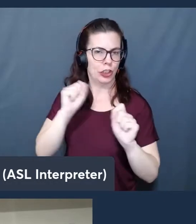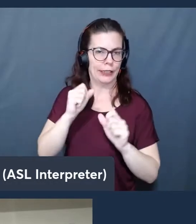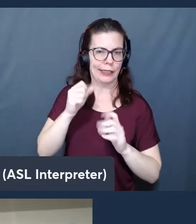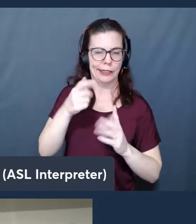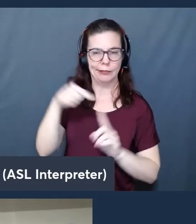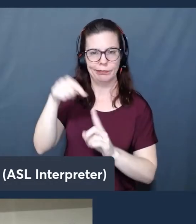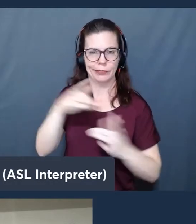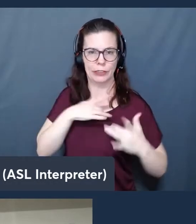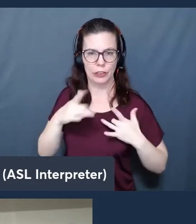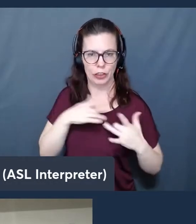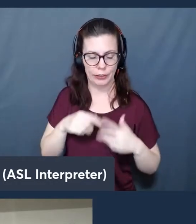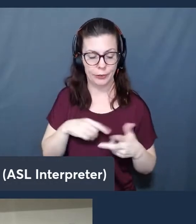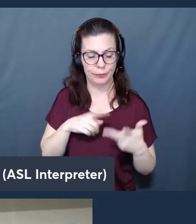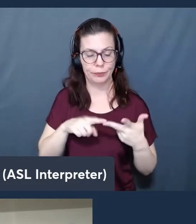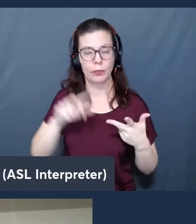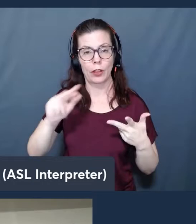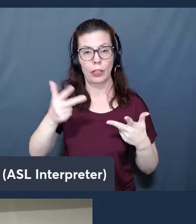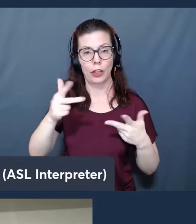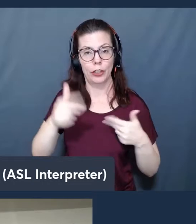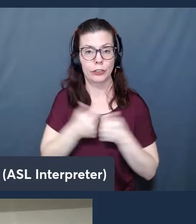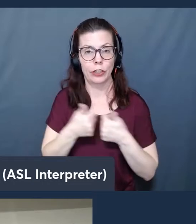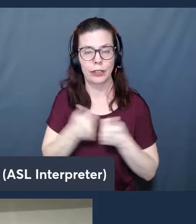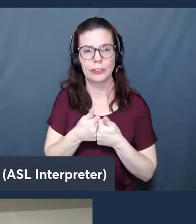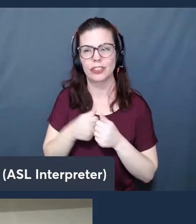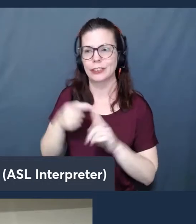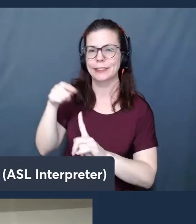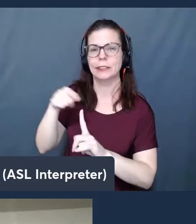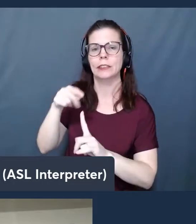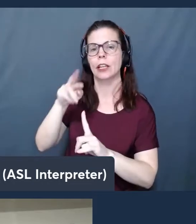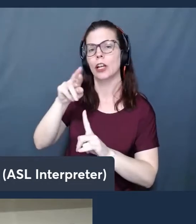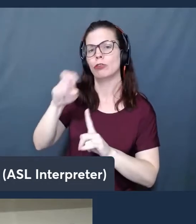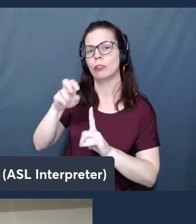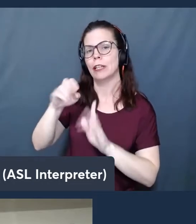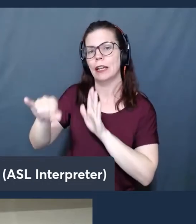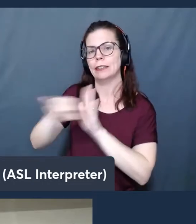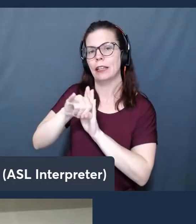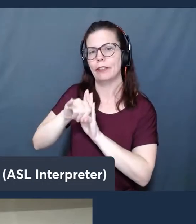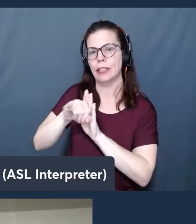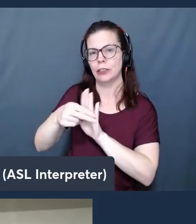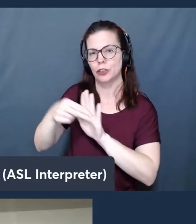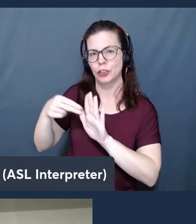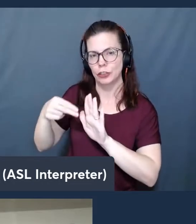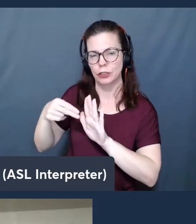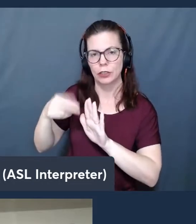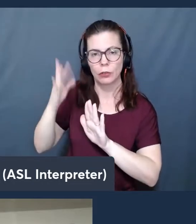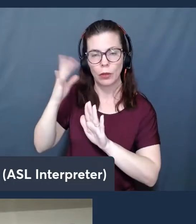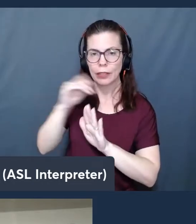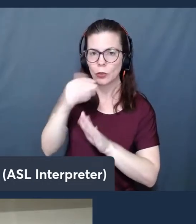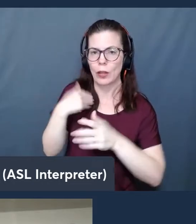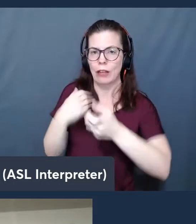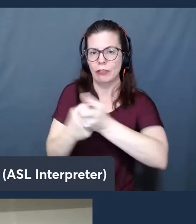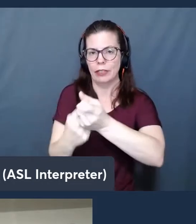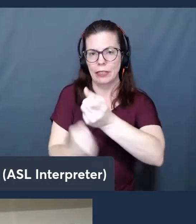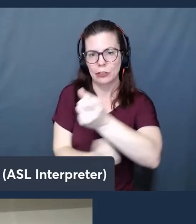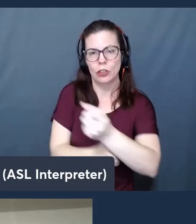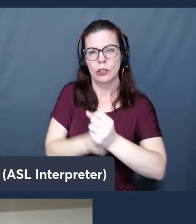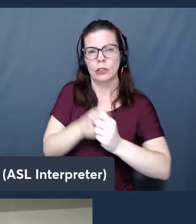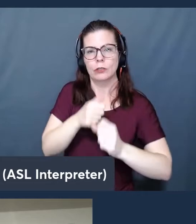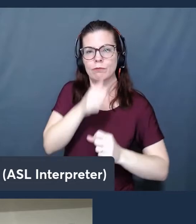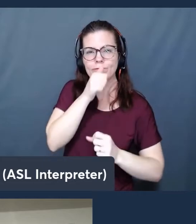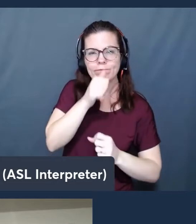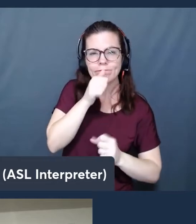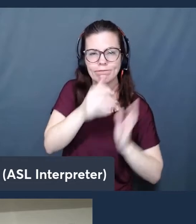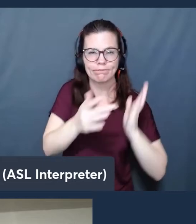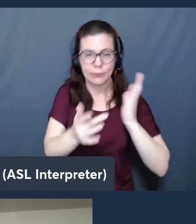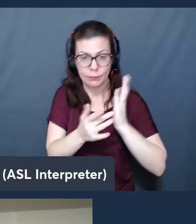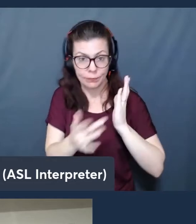I'd highlight is the risk around re identification due to lack of foundational privacy technology.